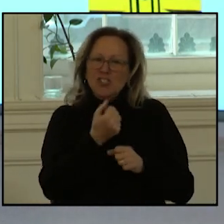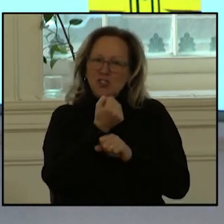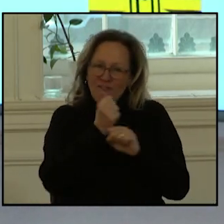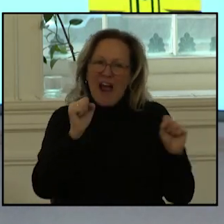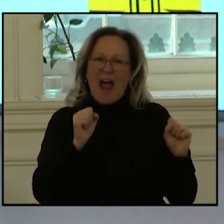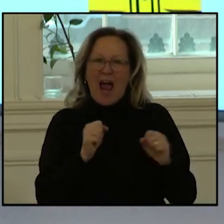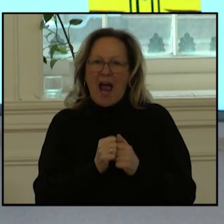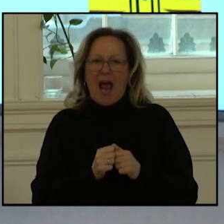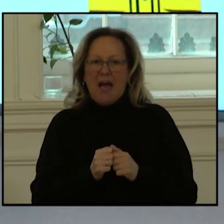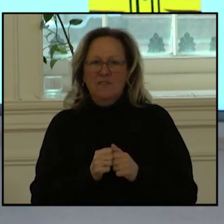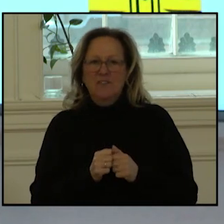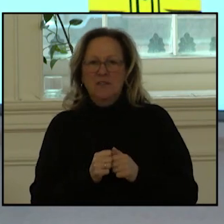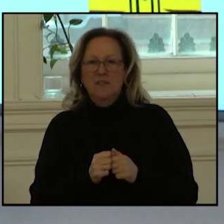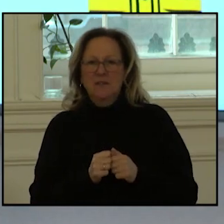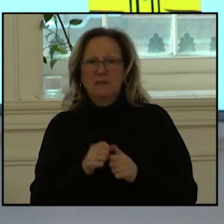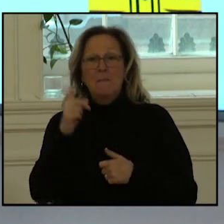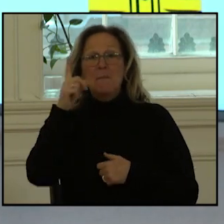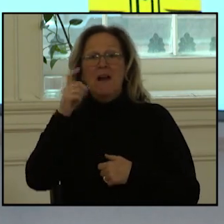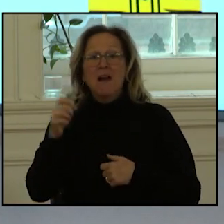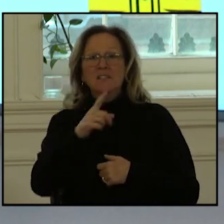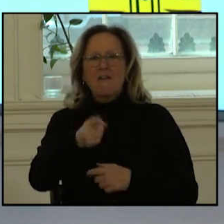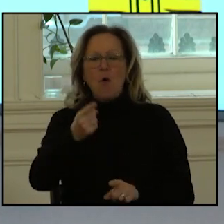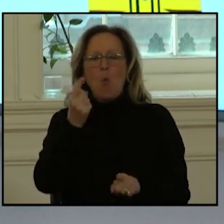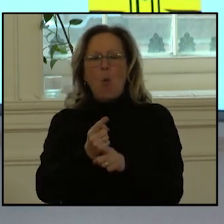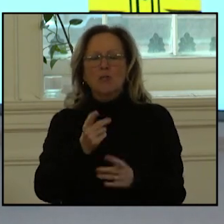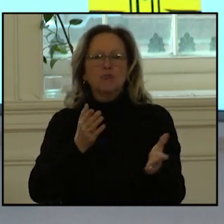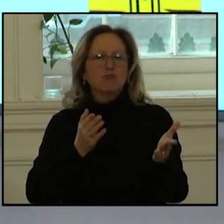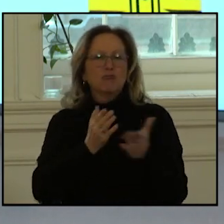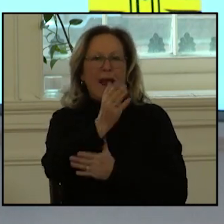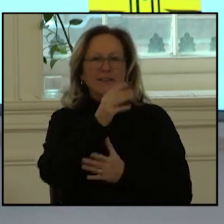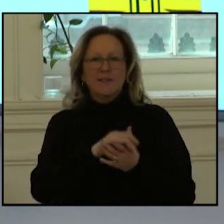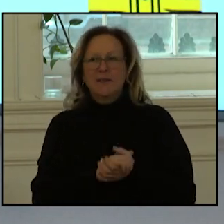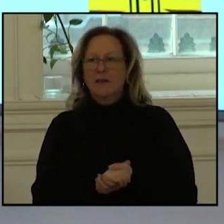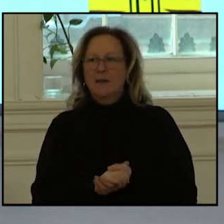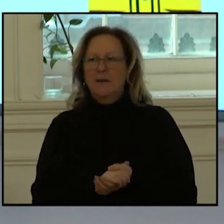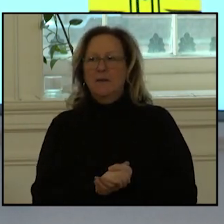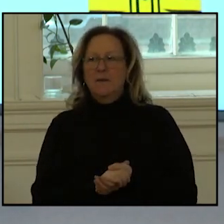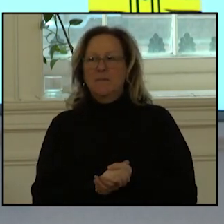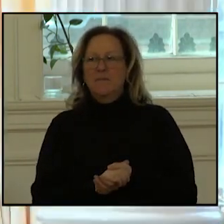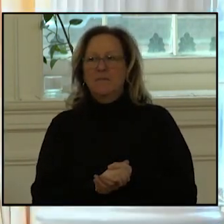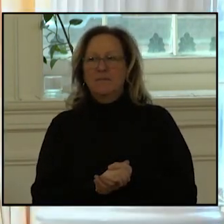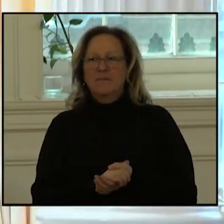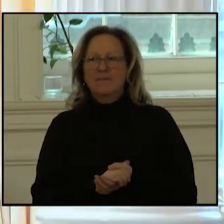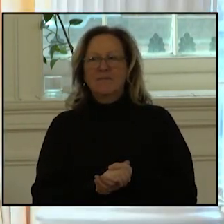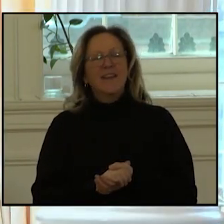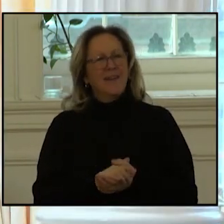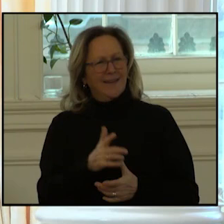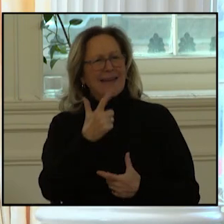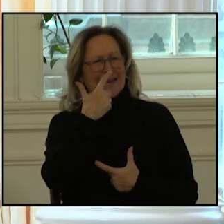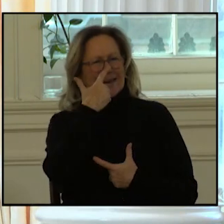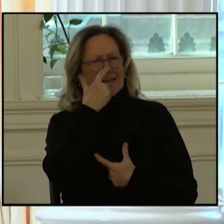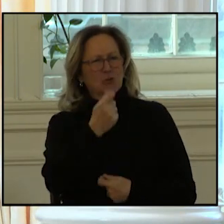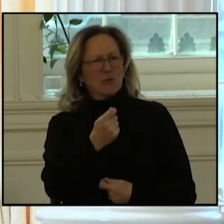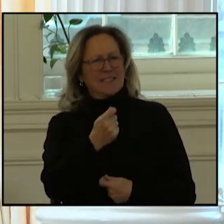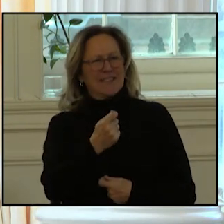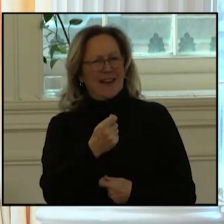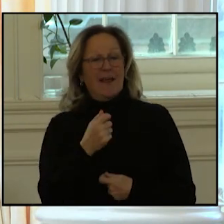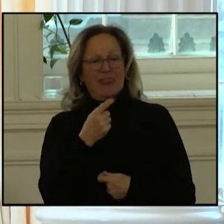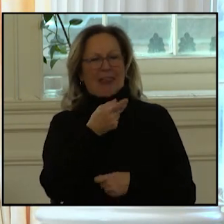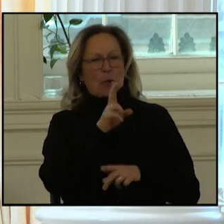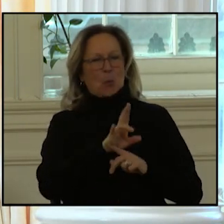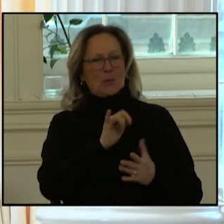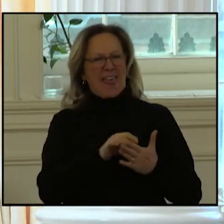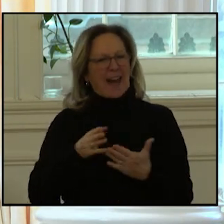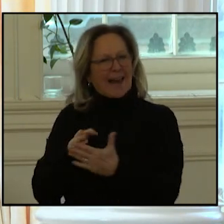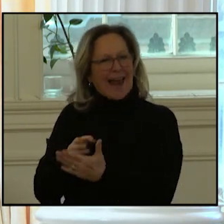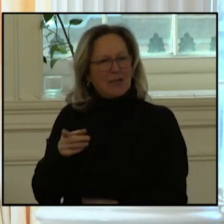right. And so, yeah. But I find it interesting that you say that was kind of used against her. Yeah. Second part of my